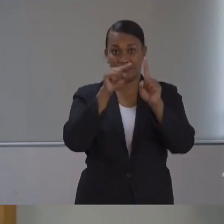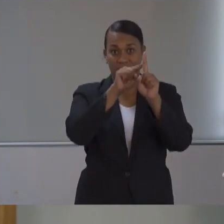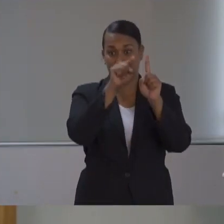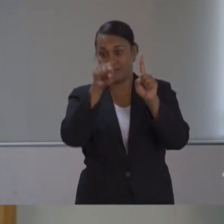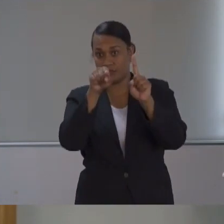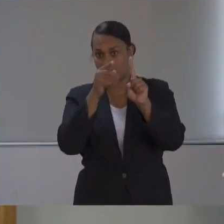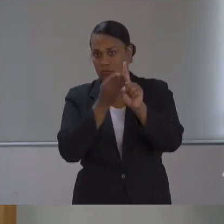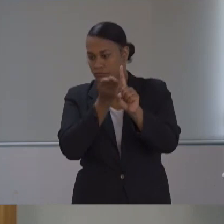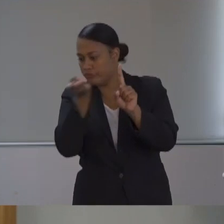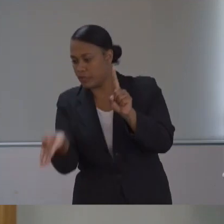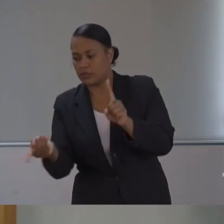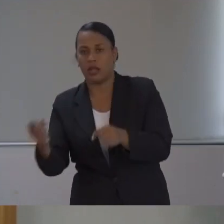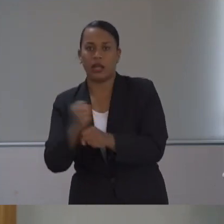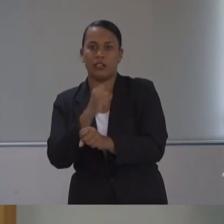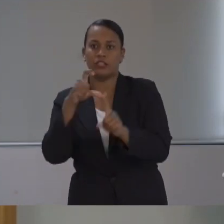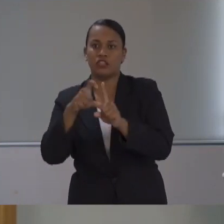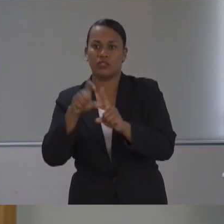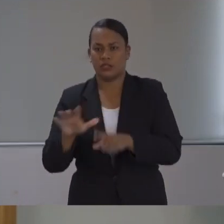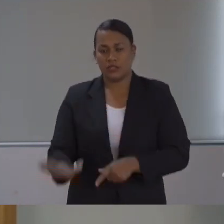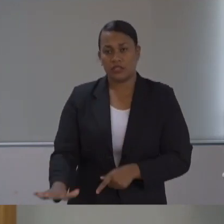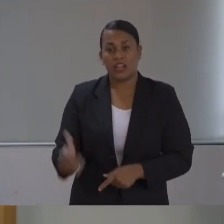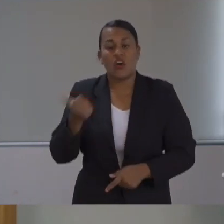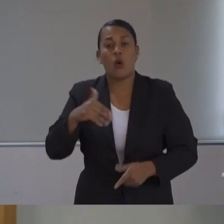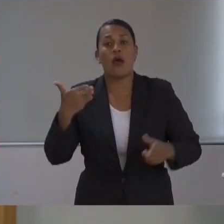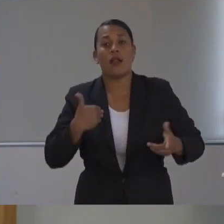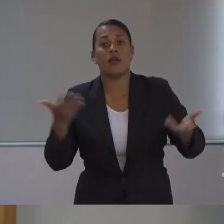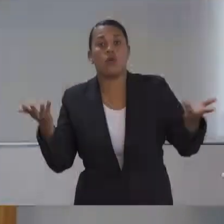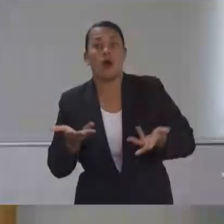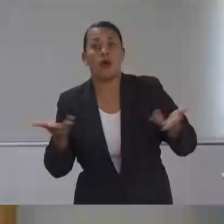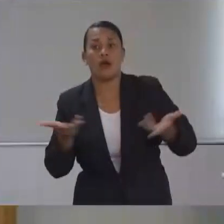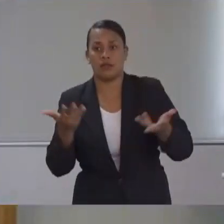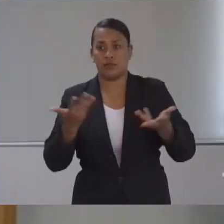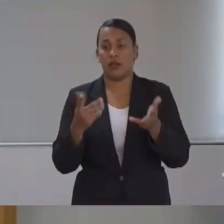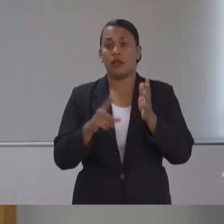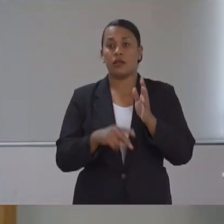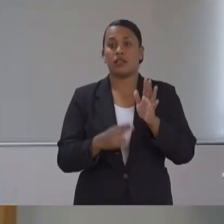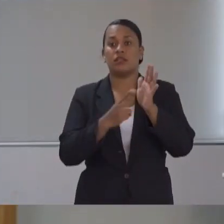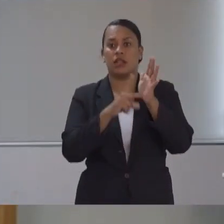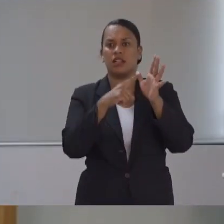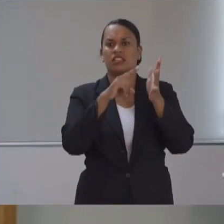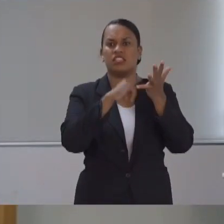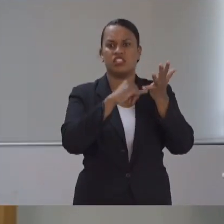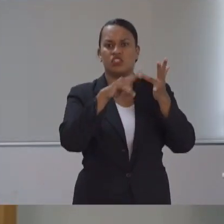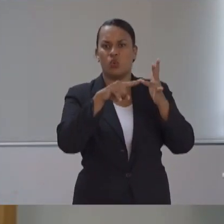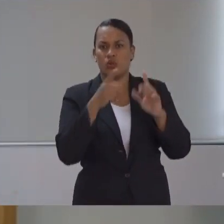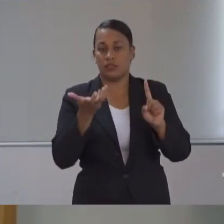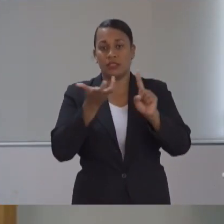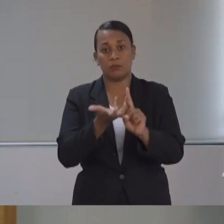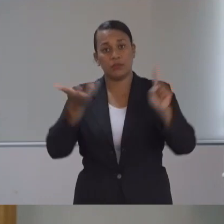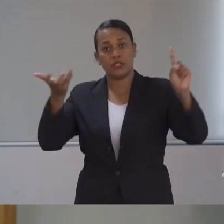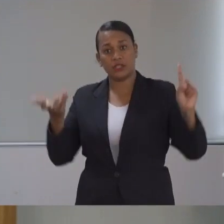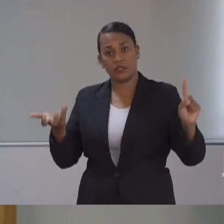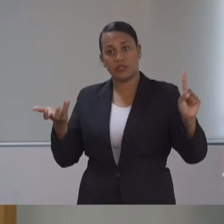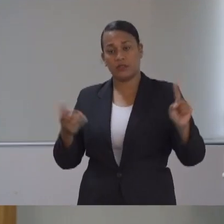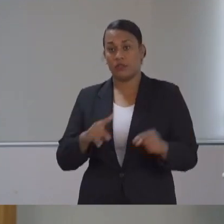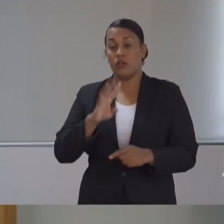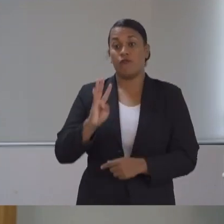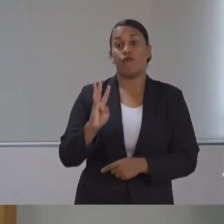This young girl lived in the Suvavou settlement. She has been in isolation since the 4th of